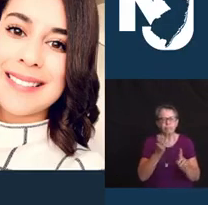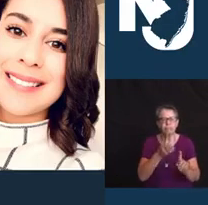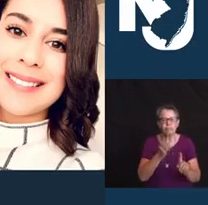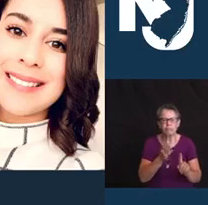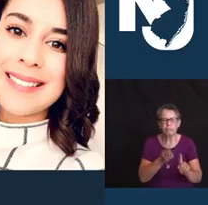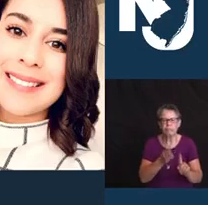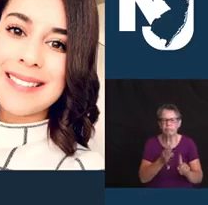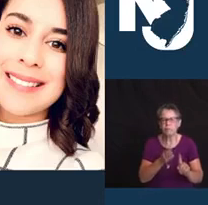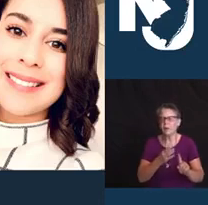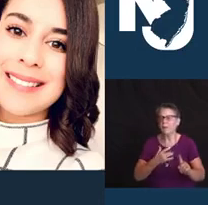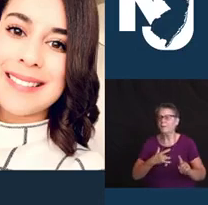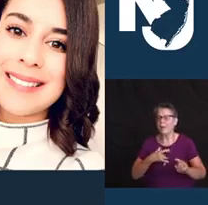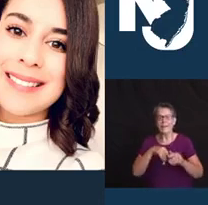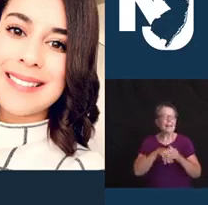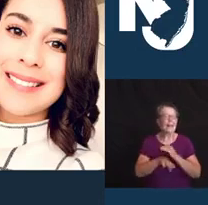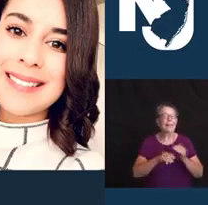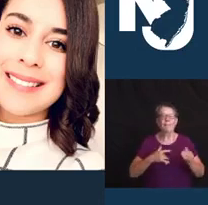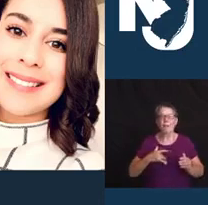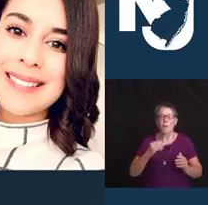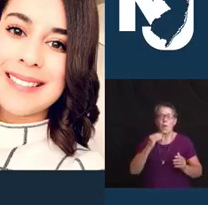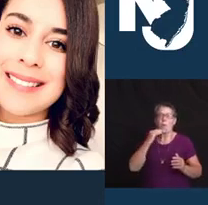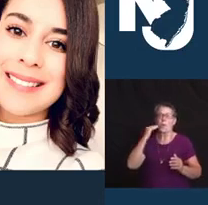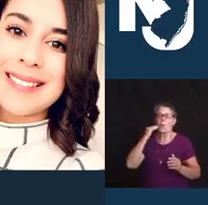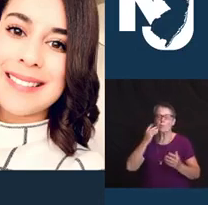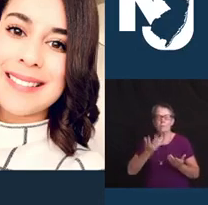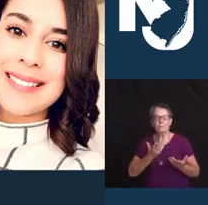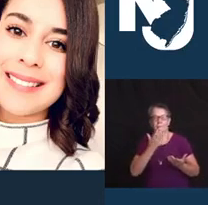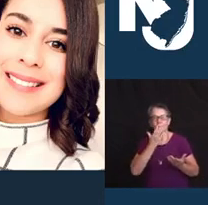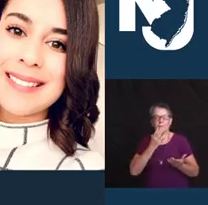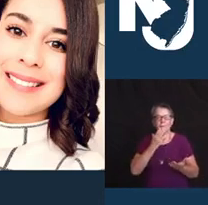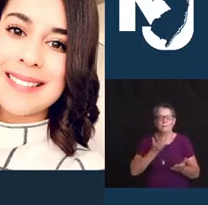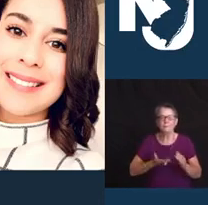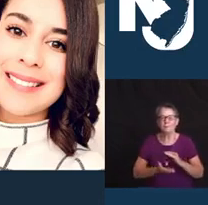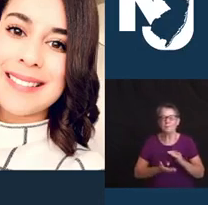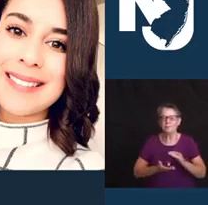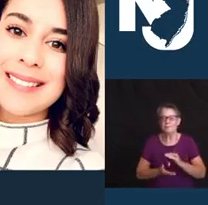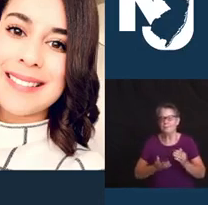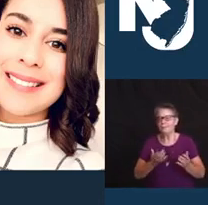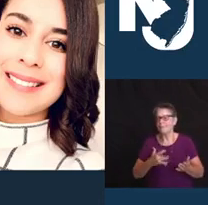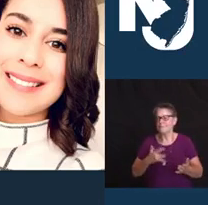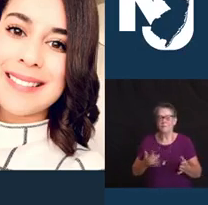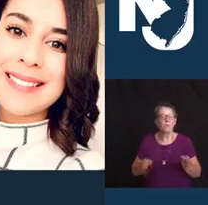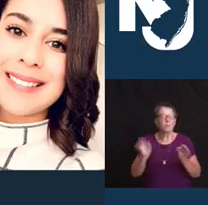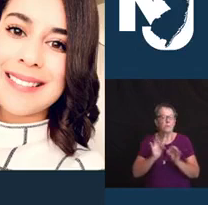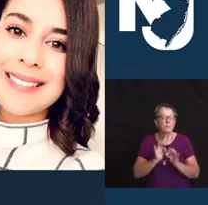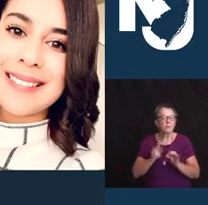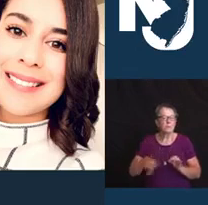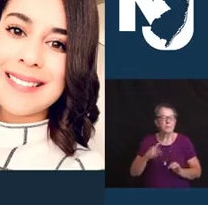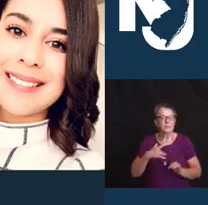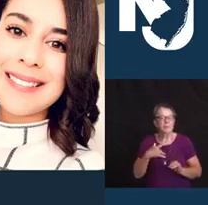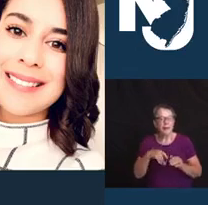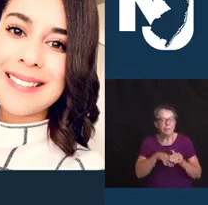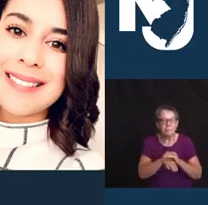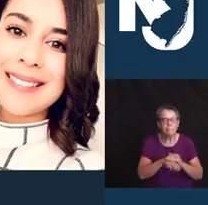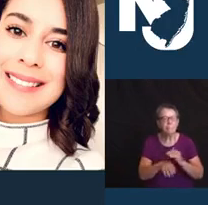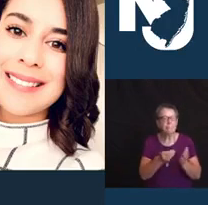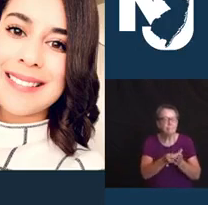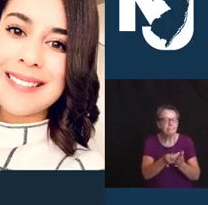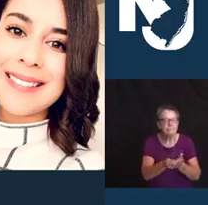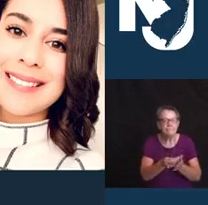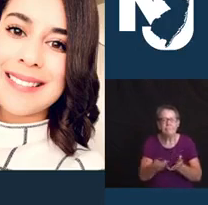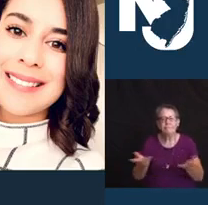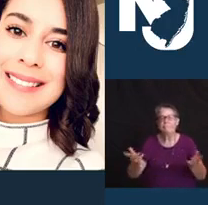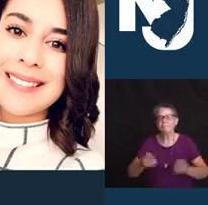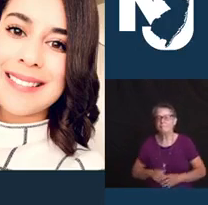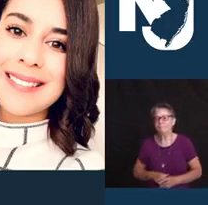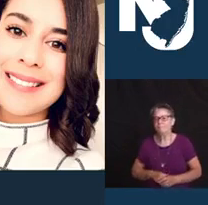native land. Thankfully, Annette Villegas, on the right, who runs the family business alongside her brother and sister, was able to